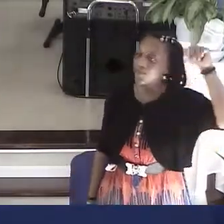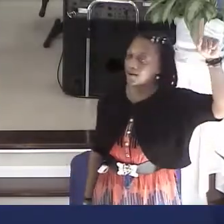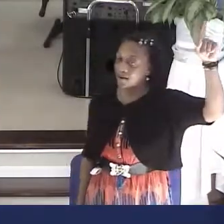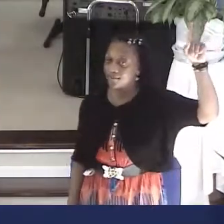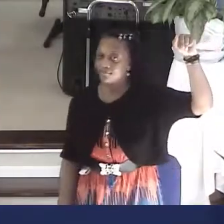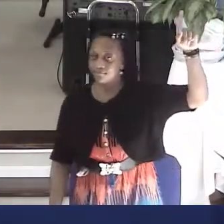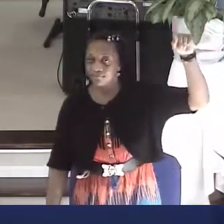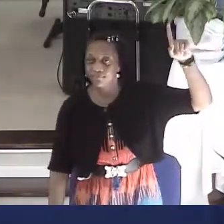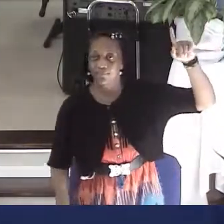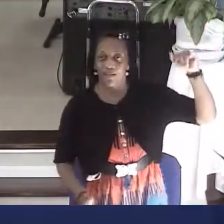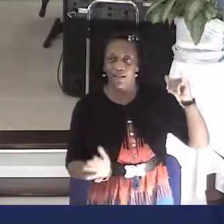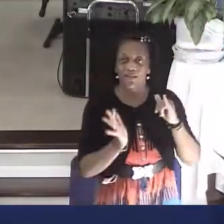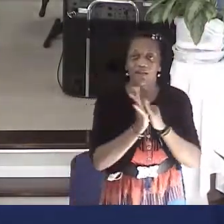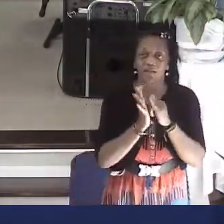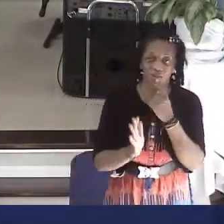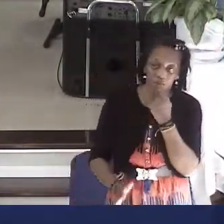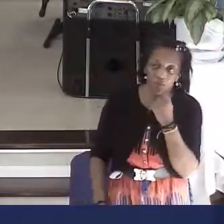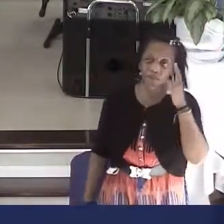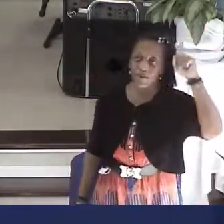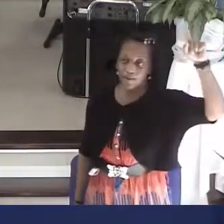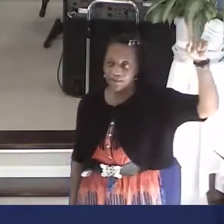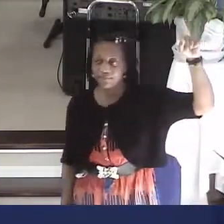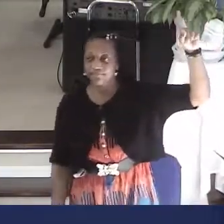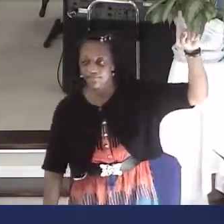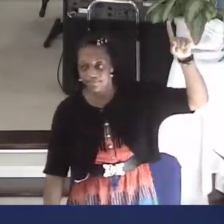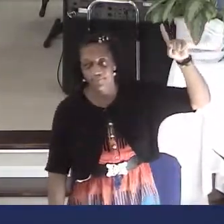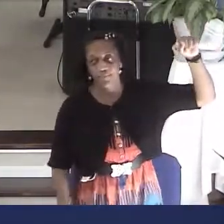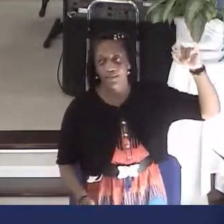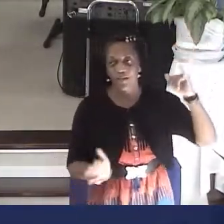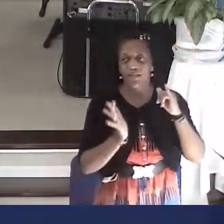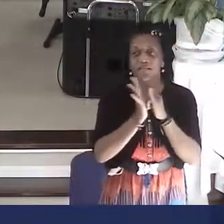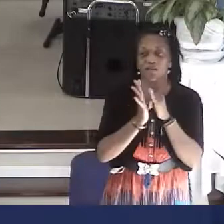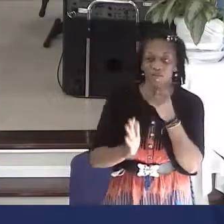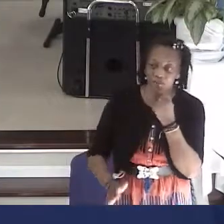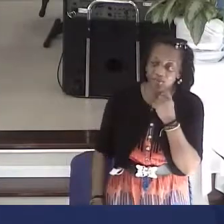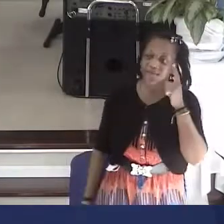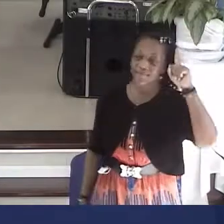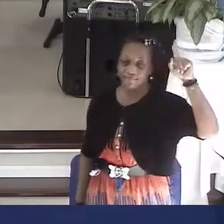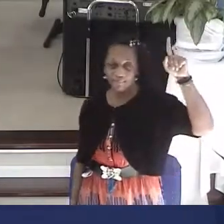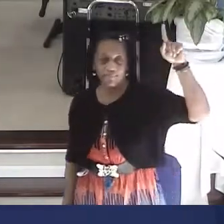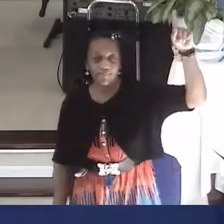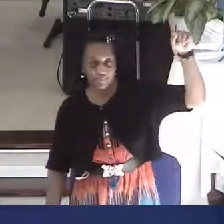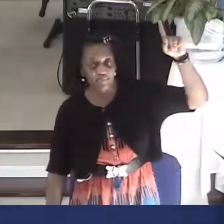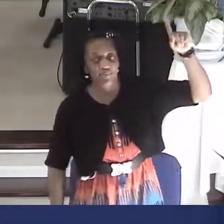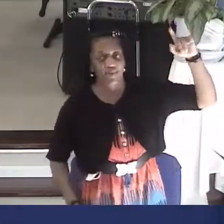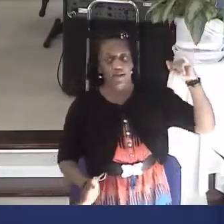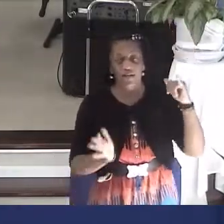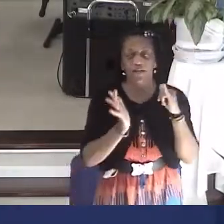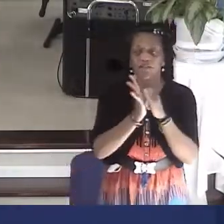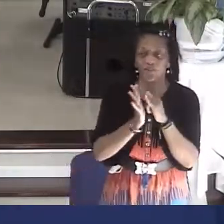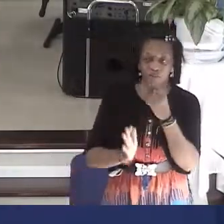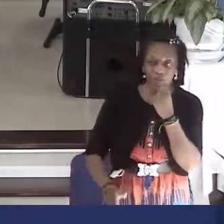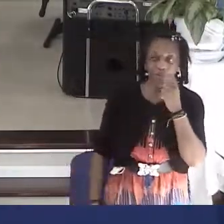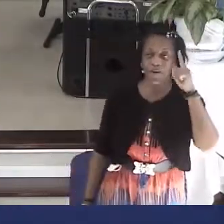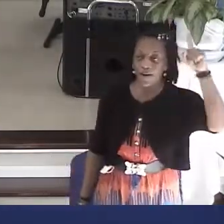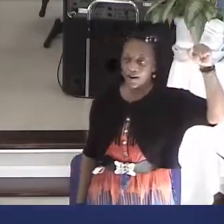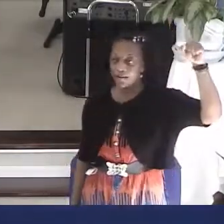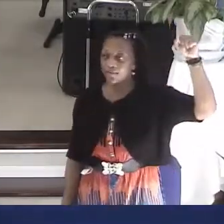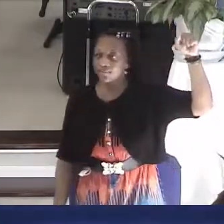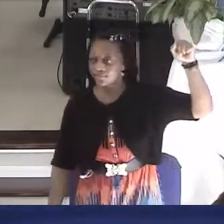you are. That's who you are. That's who you are. That's who